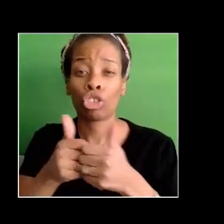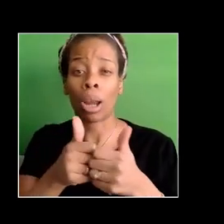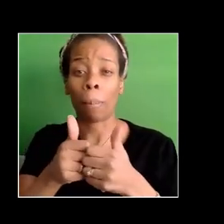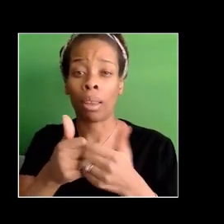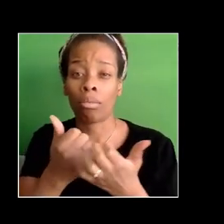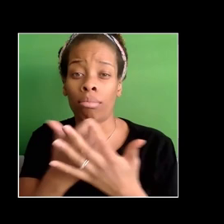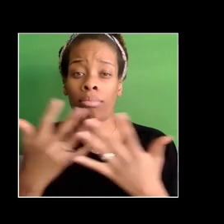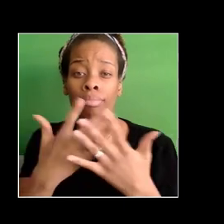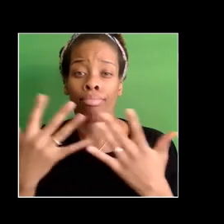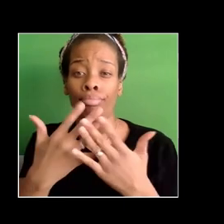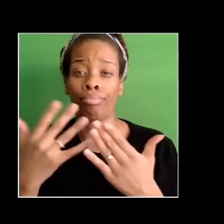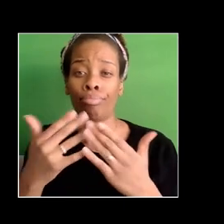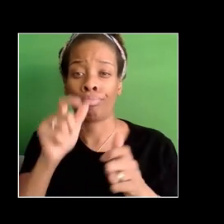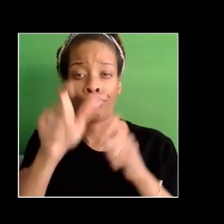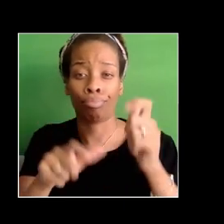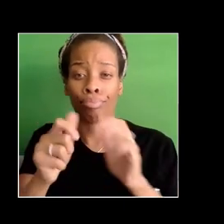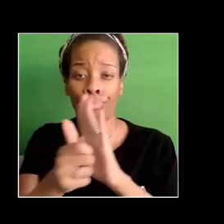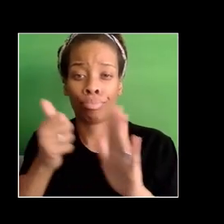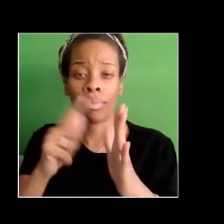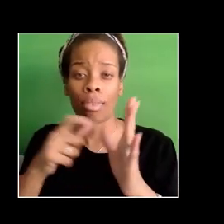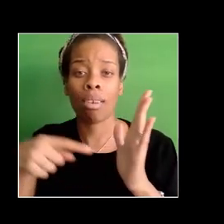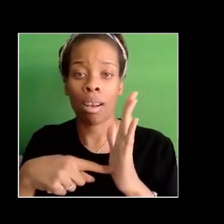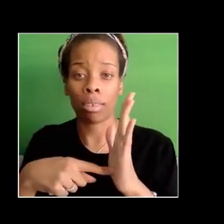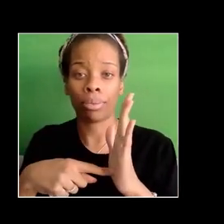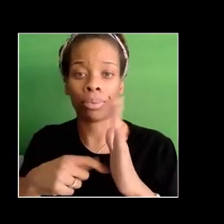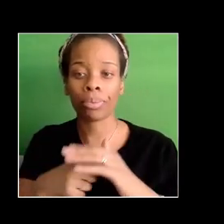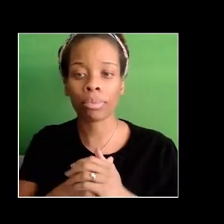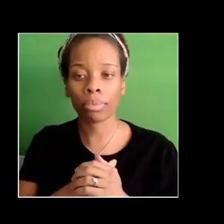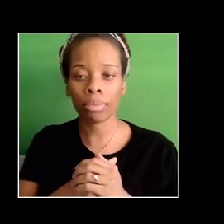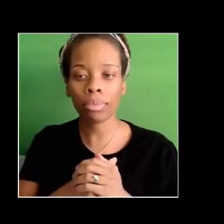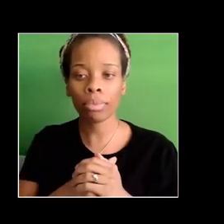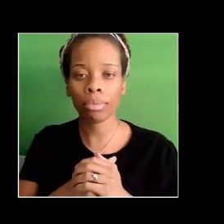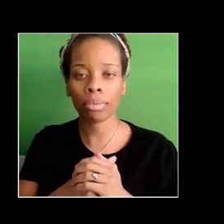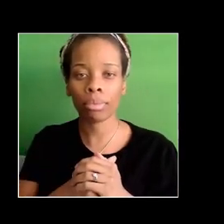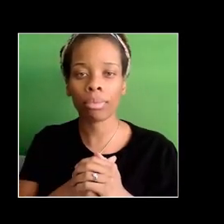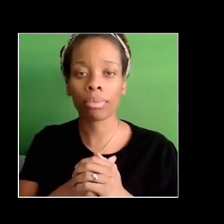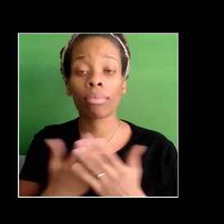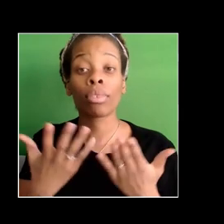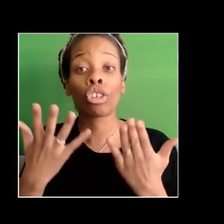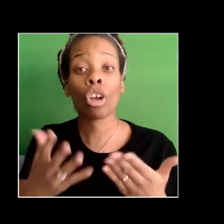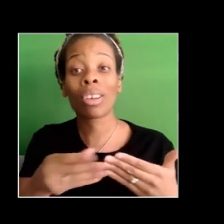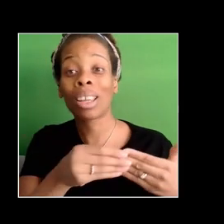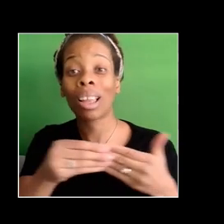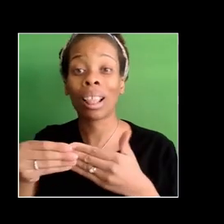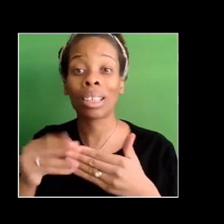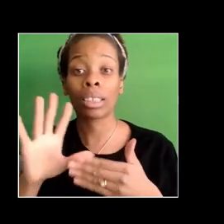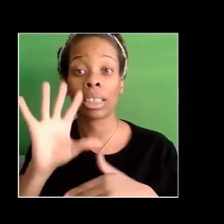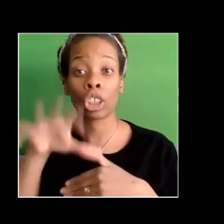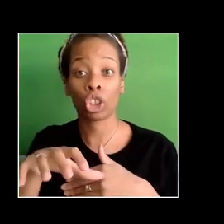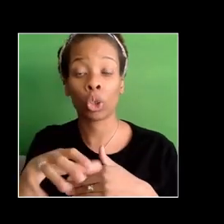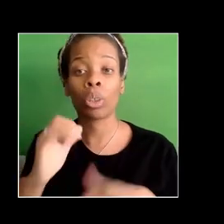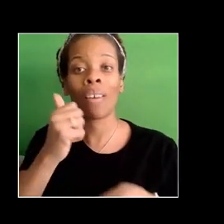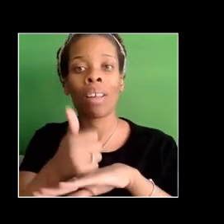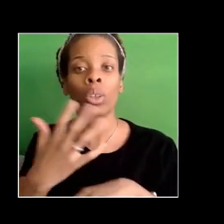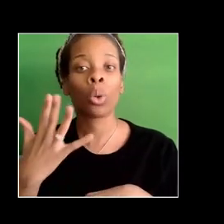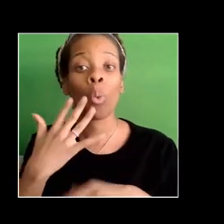artists. She currently leads the Studio Museum, which is an institution founded in 1968 to champion,